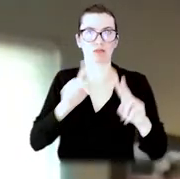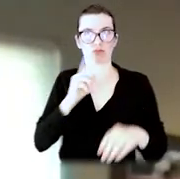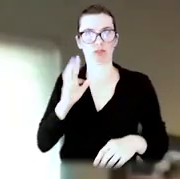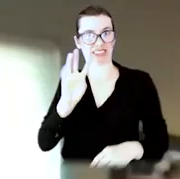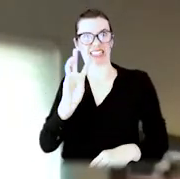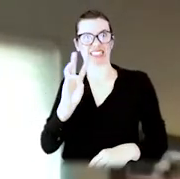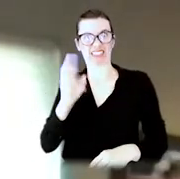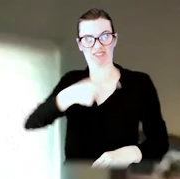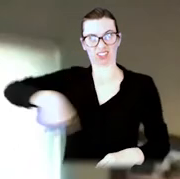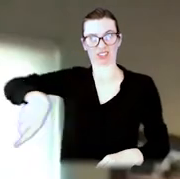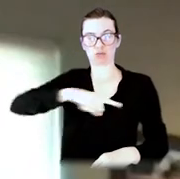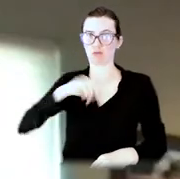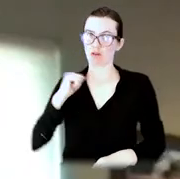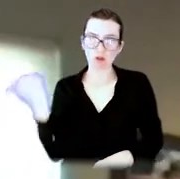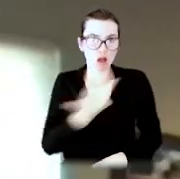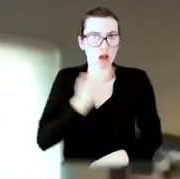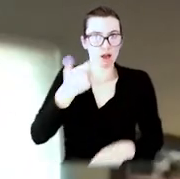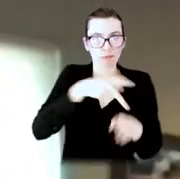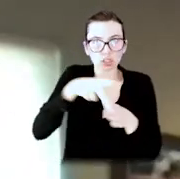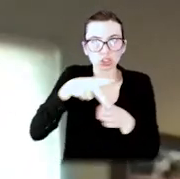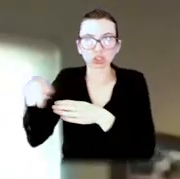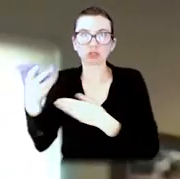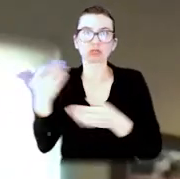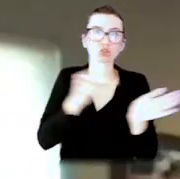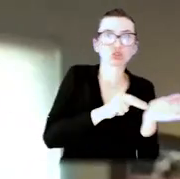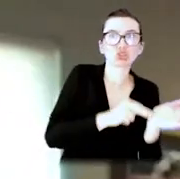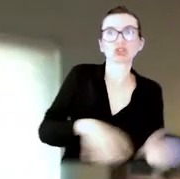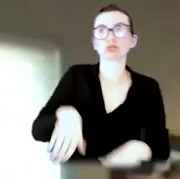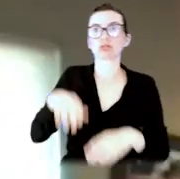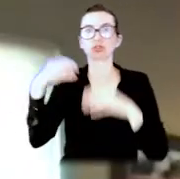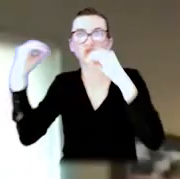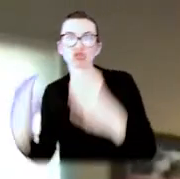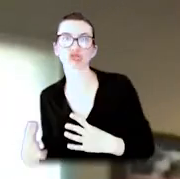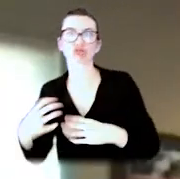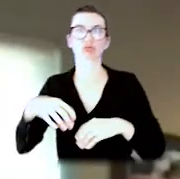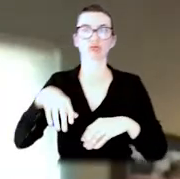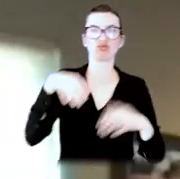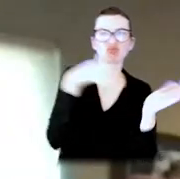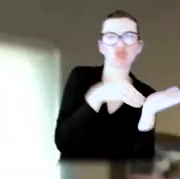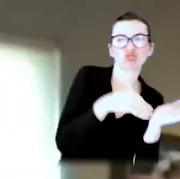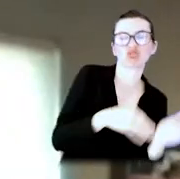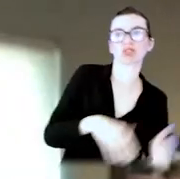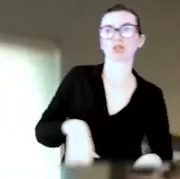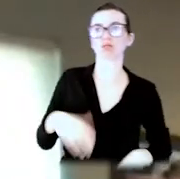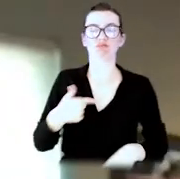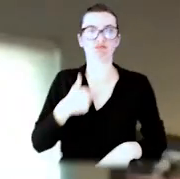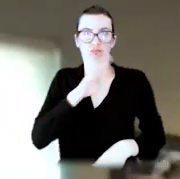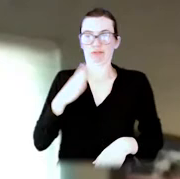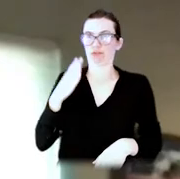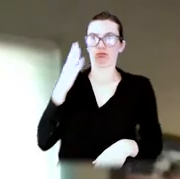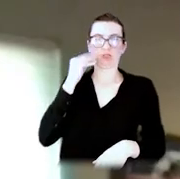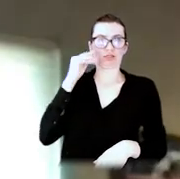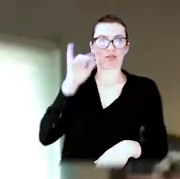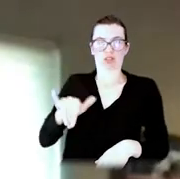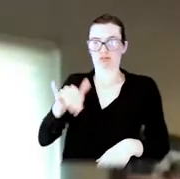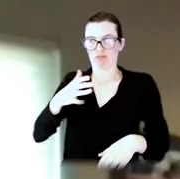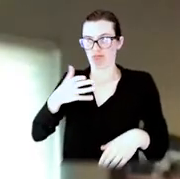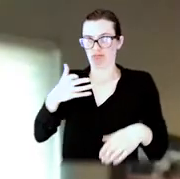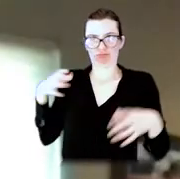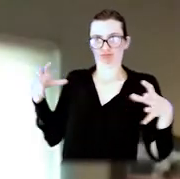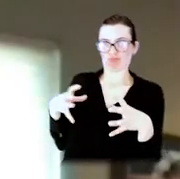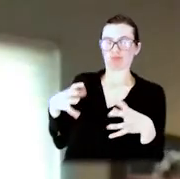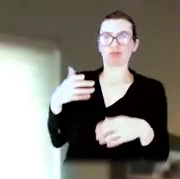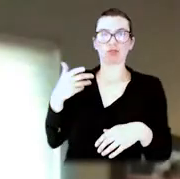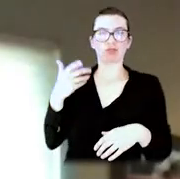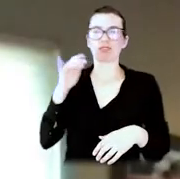us and we were all professionals, nurses and professors and doctors. And I have never had that experience. And so the